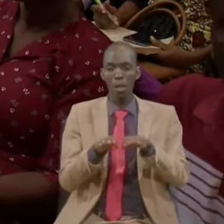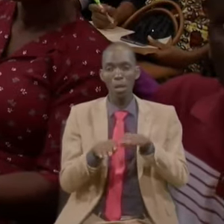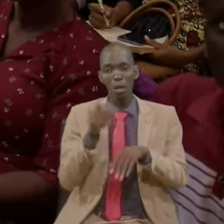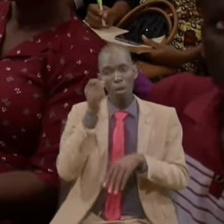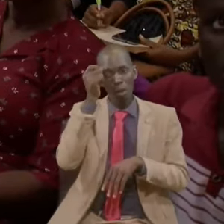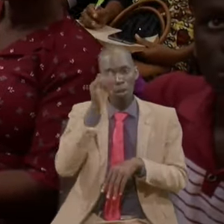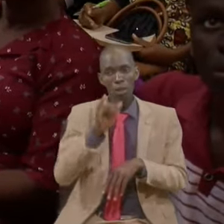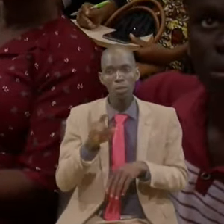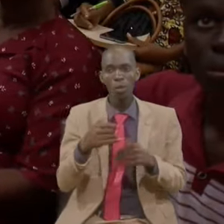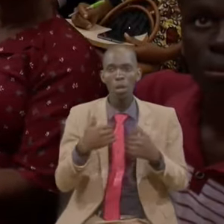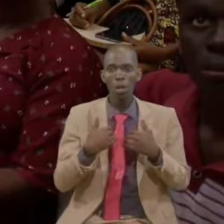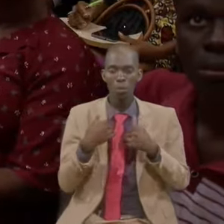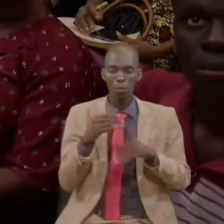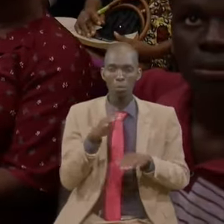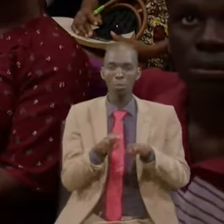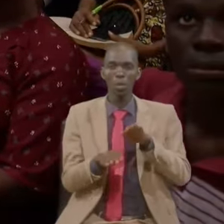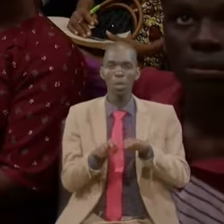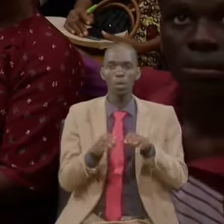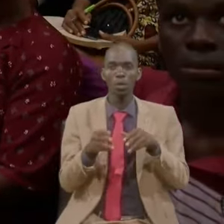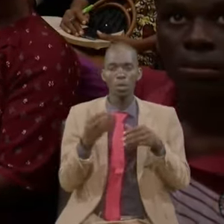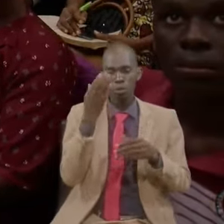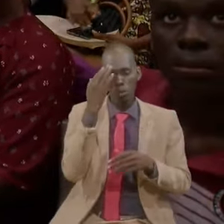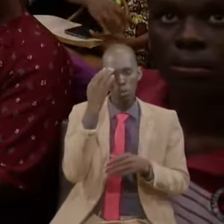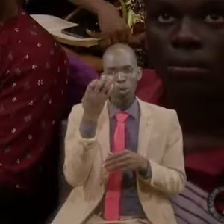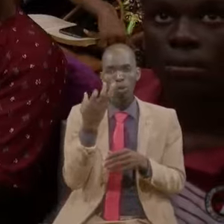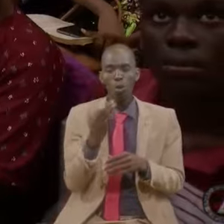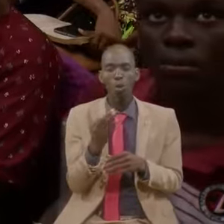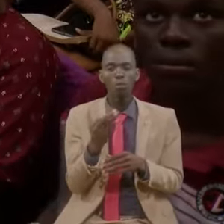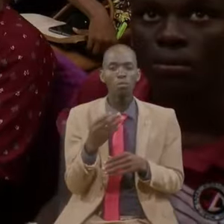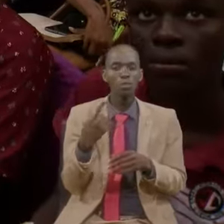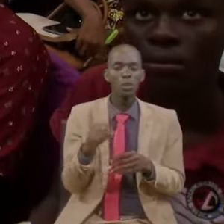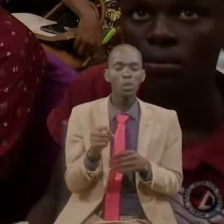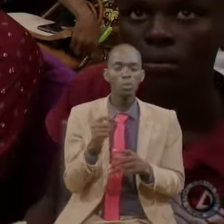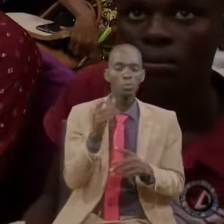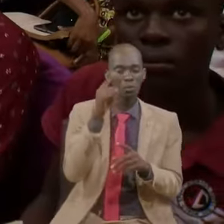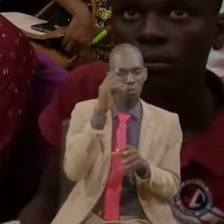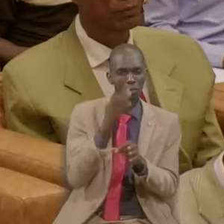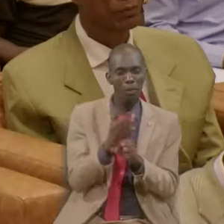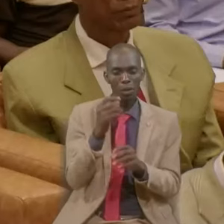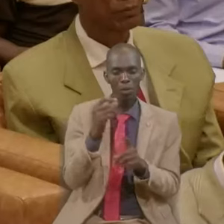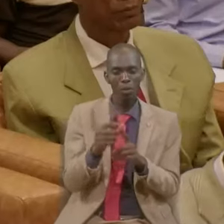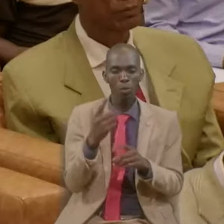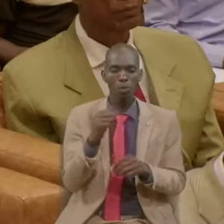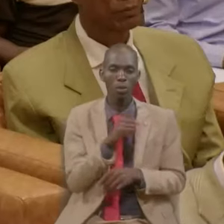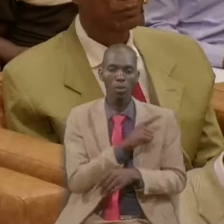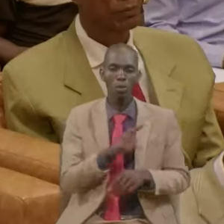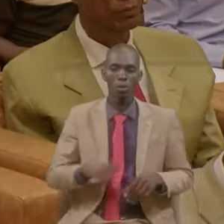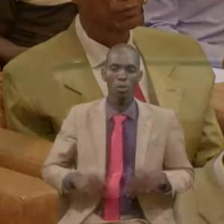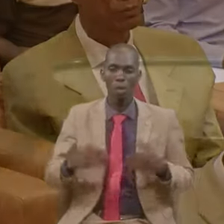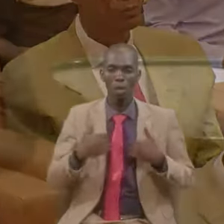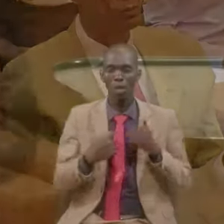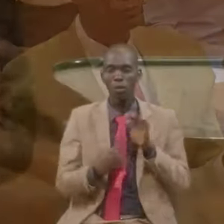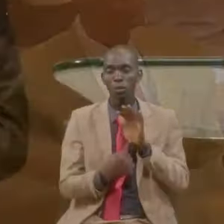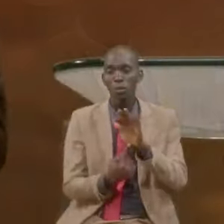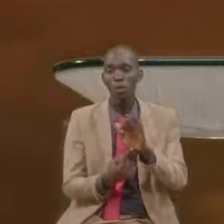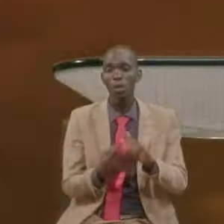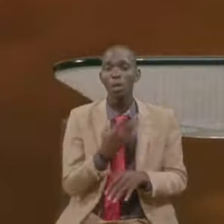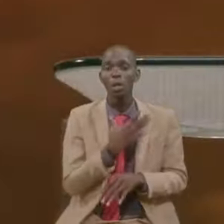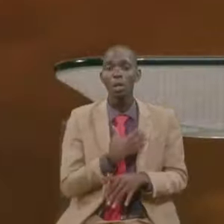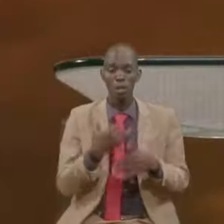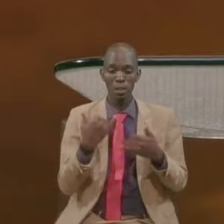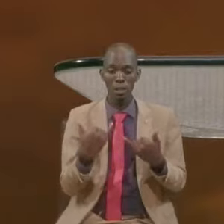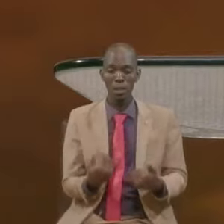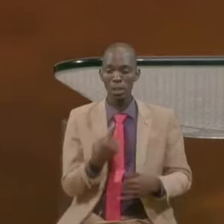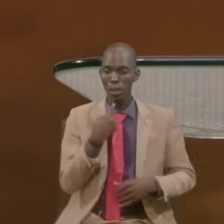a balanced approach to the faith, to the word the Lord has revealed? And is telling